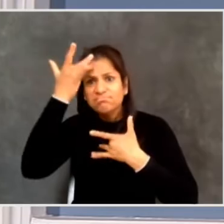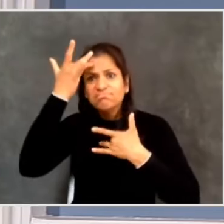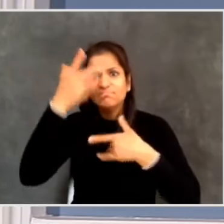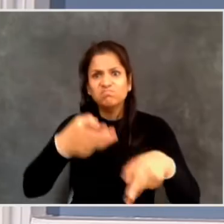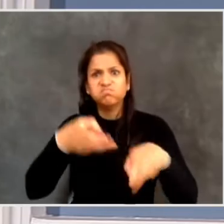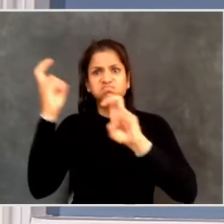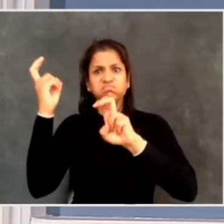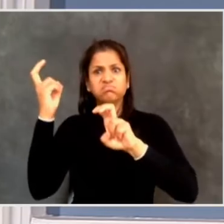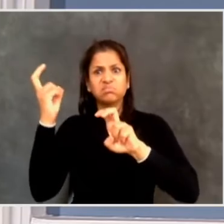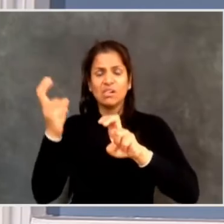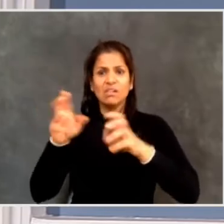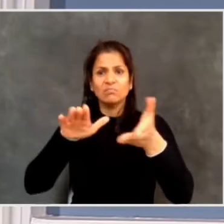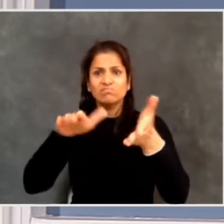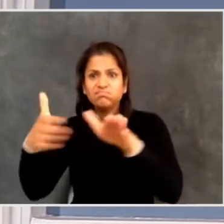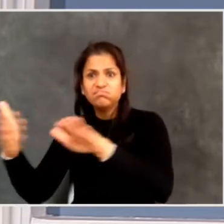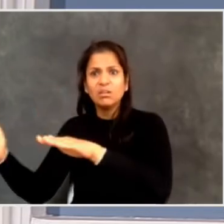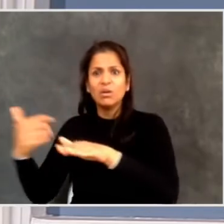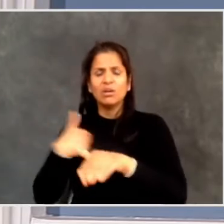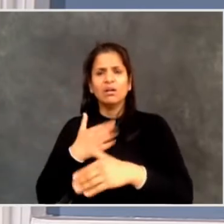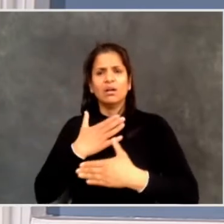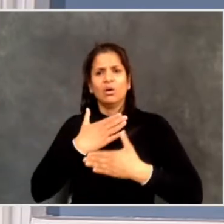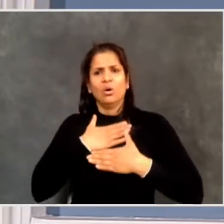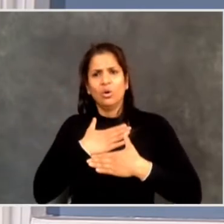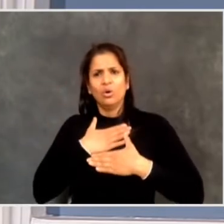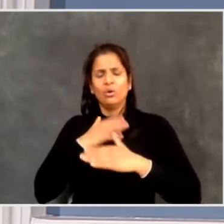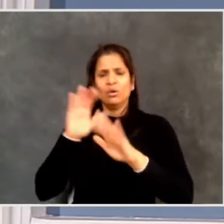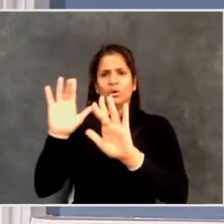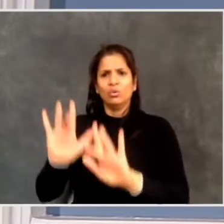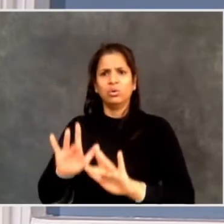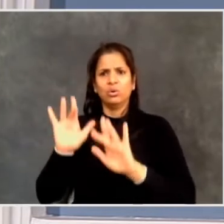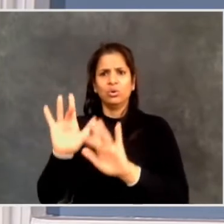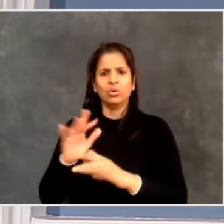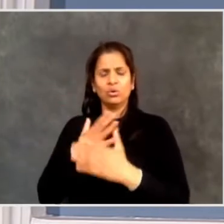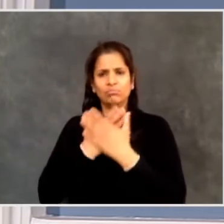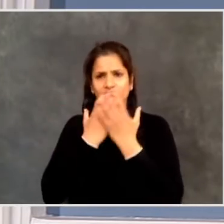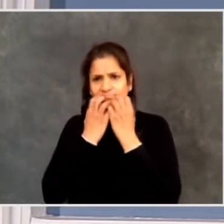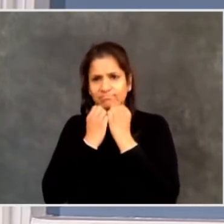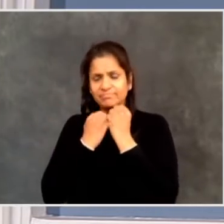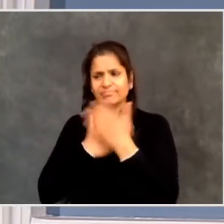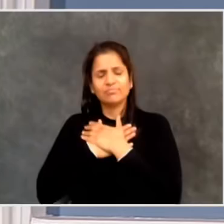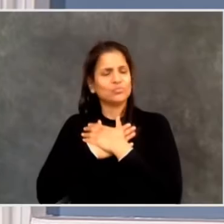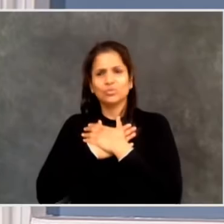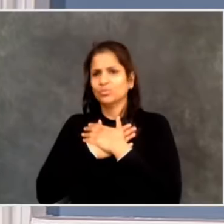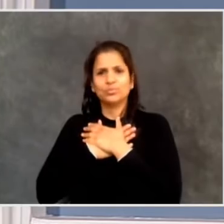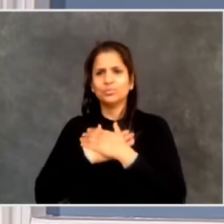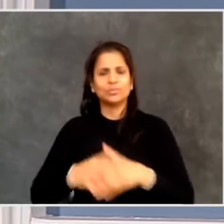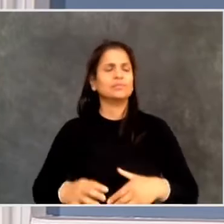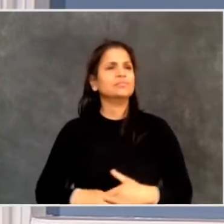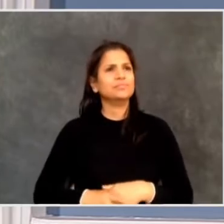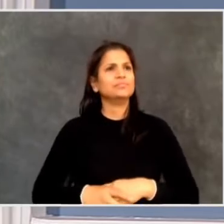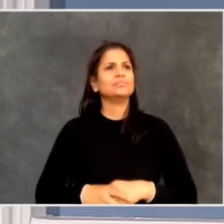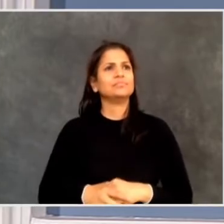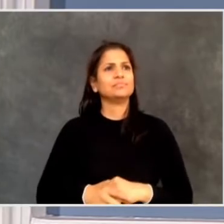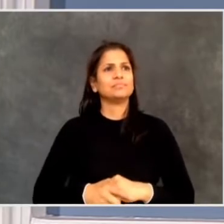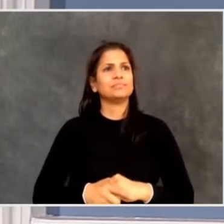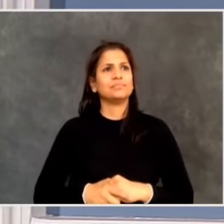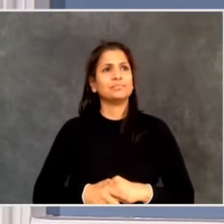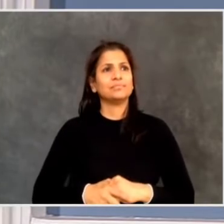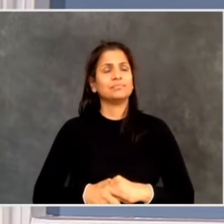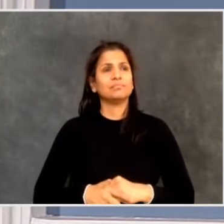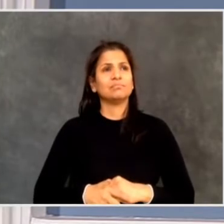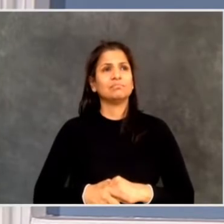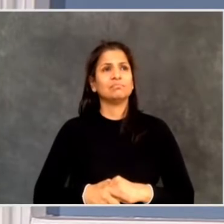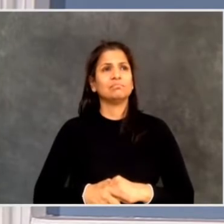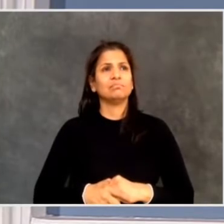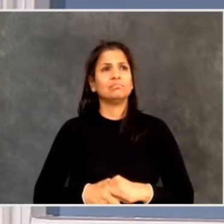you know, the overlay of the anti-immigrant rhetoric across this country, I think, has real